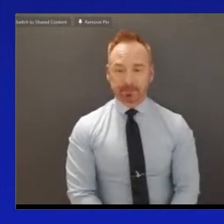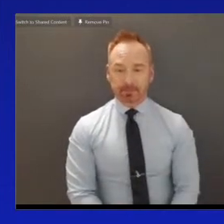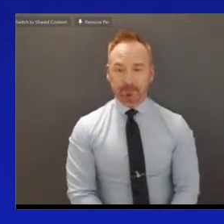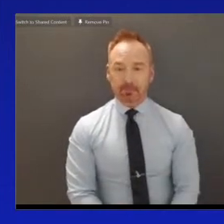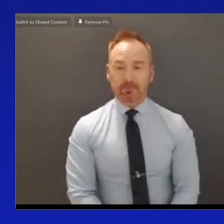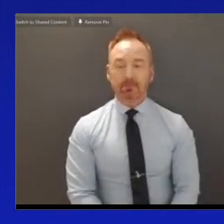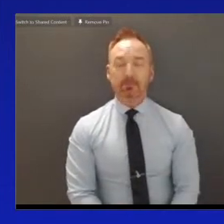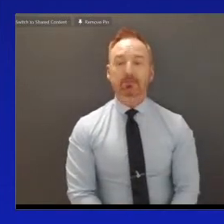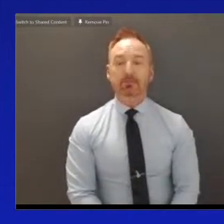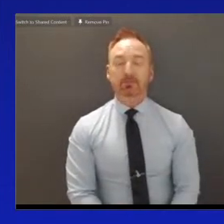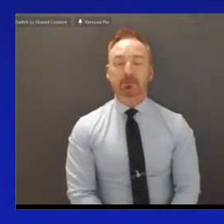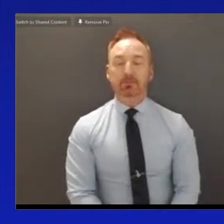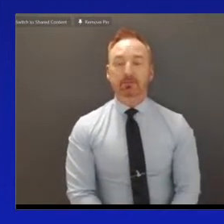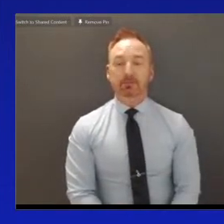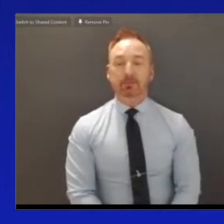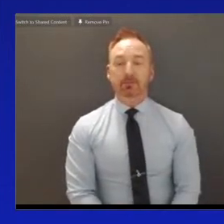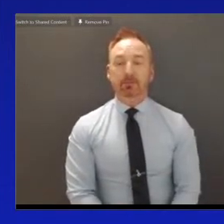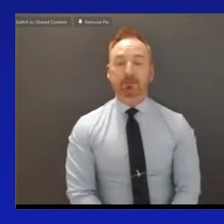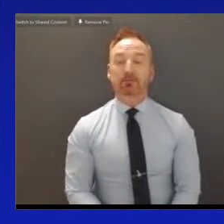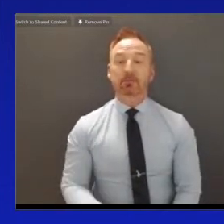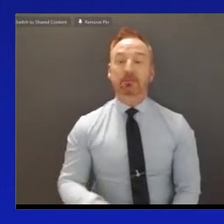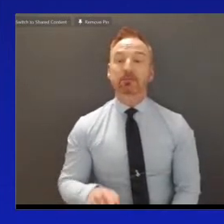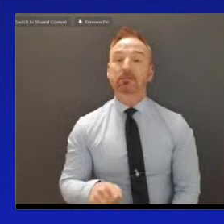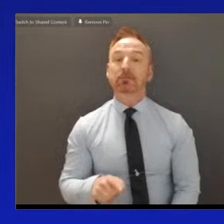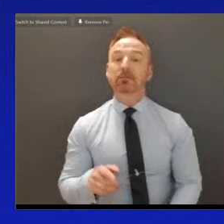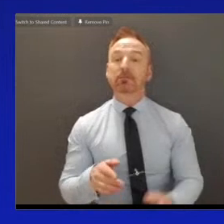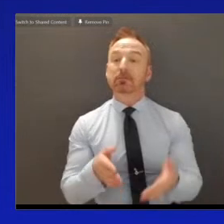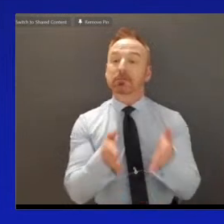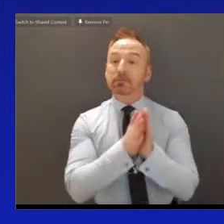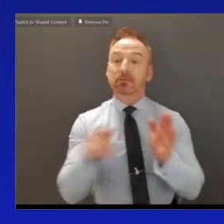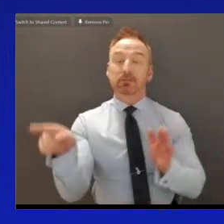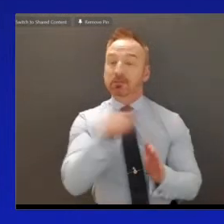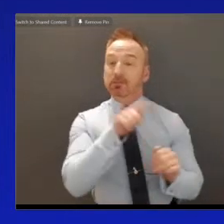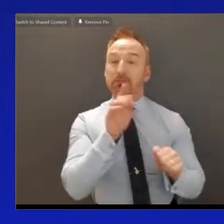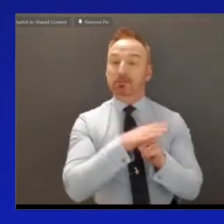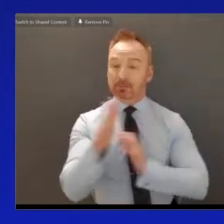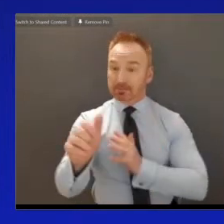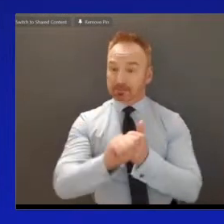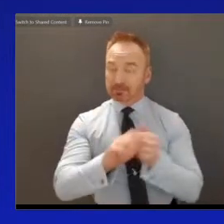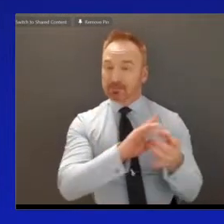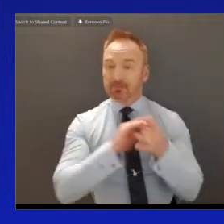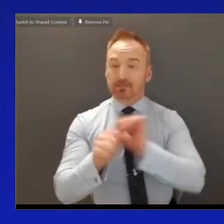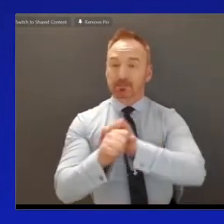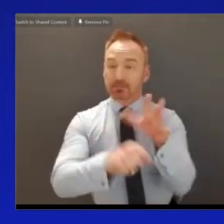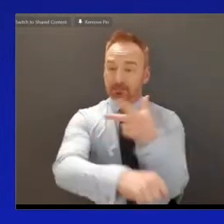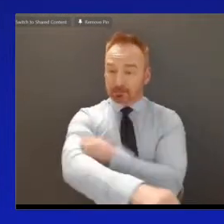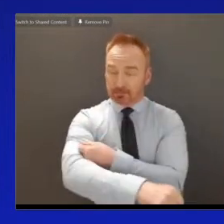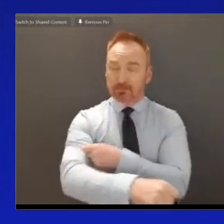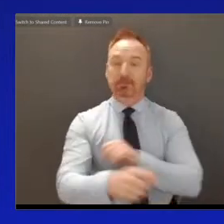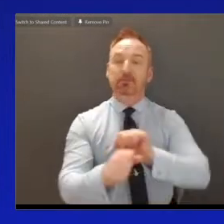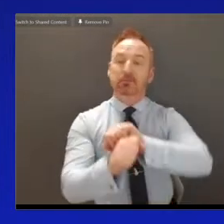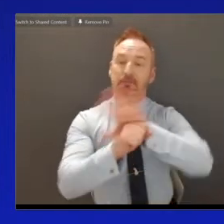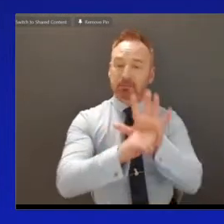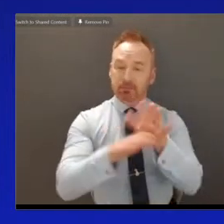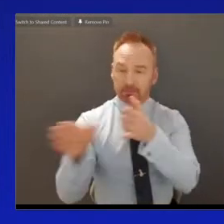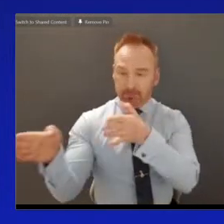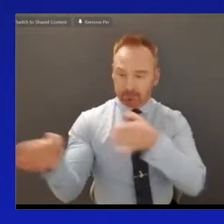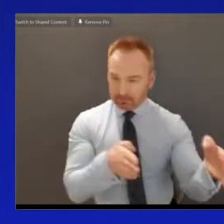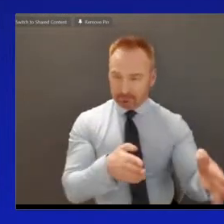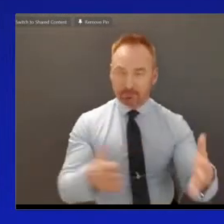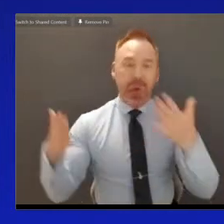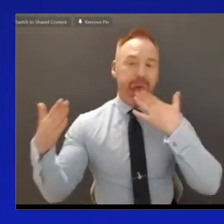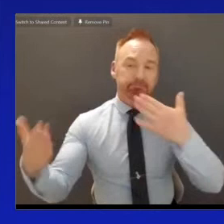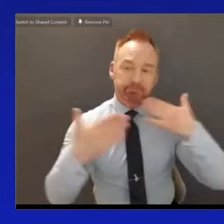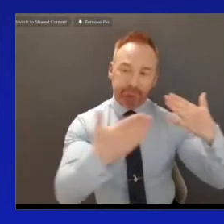la COVID-19 ainsi que sur nos efforts en matière de vaccination. Thank you very much. Merci beaucoup. And as Dr. Etches